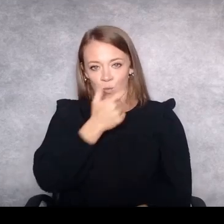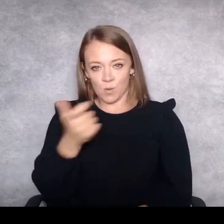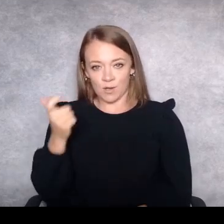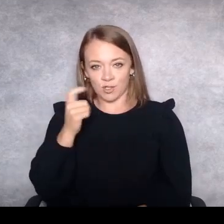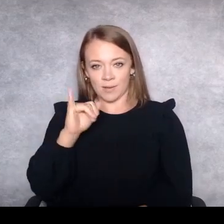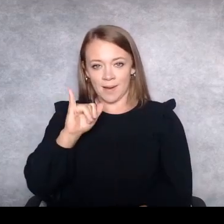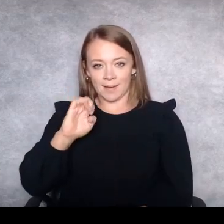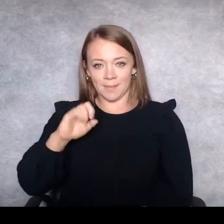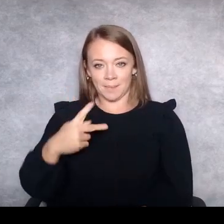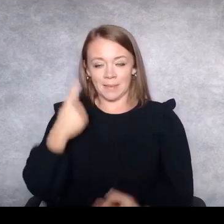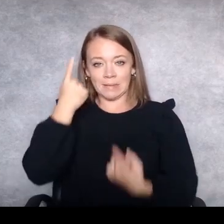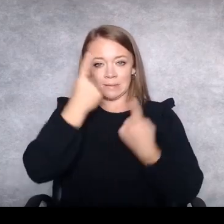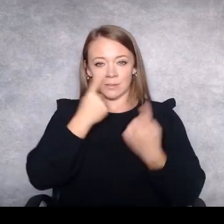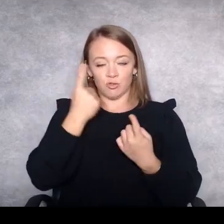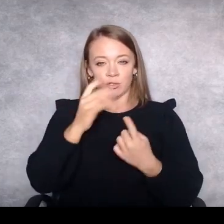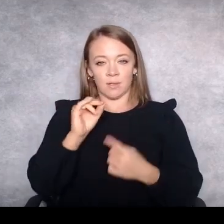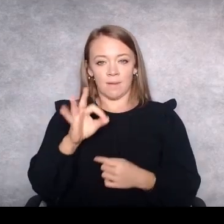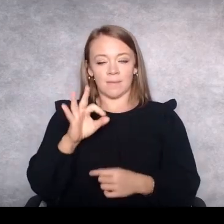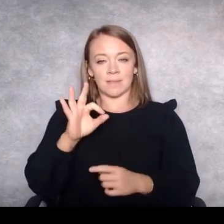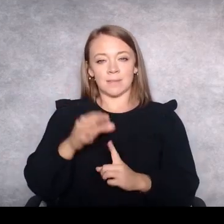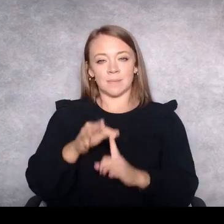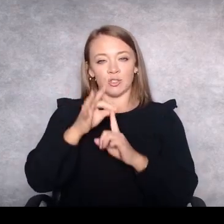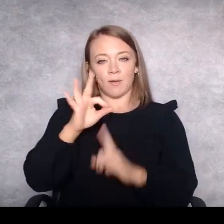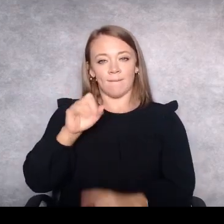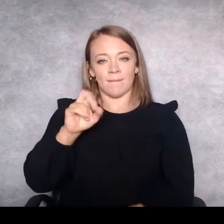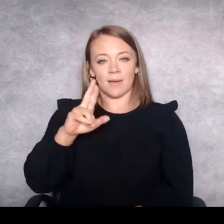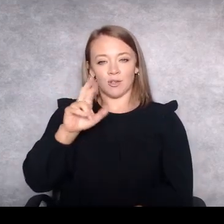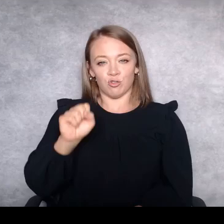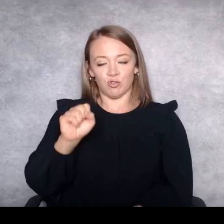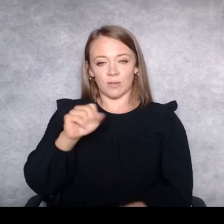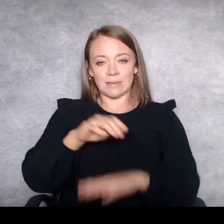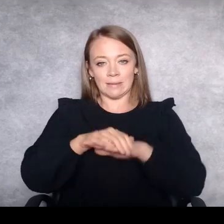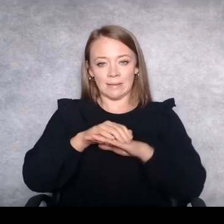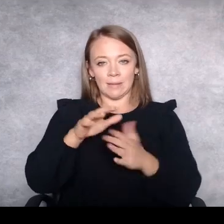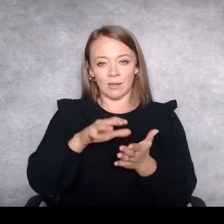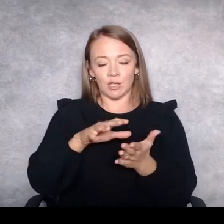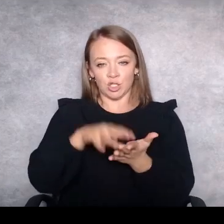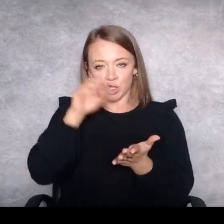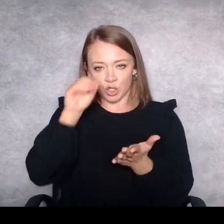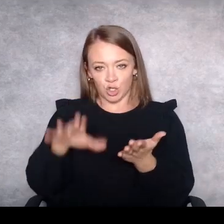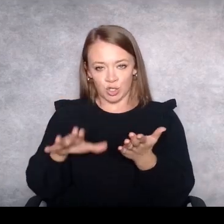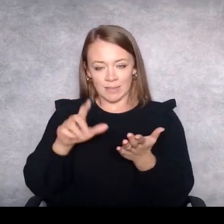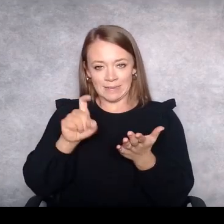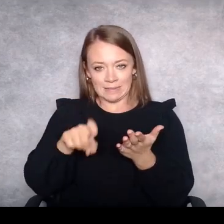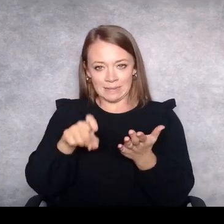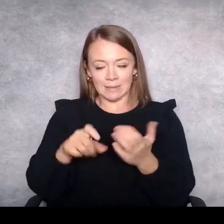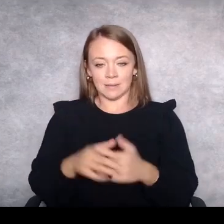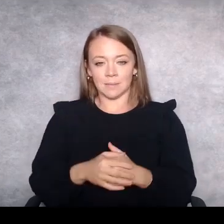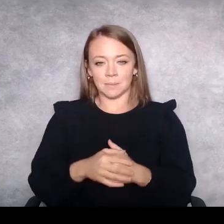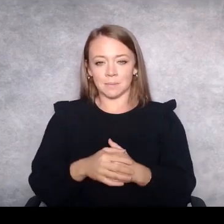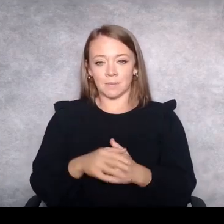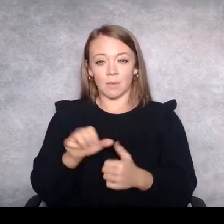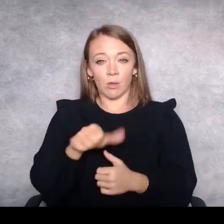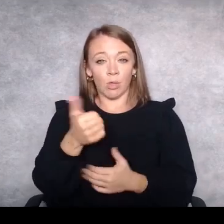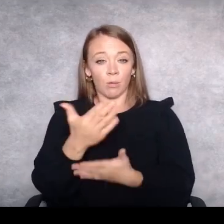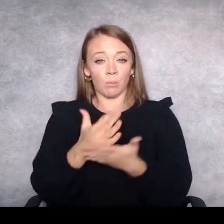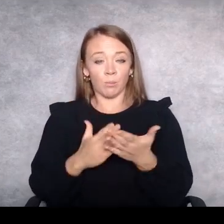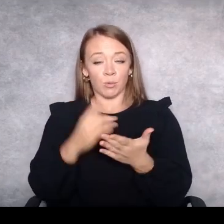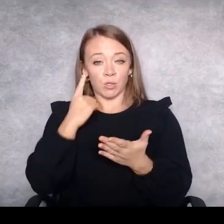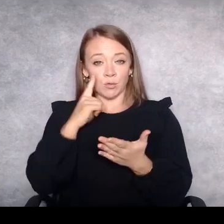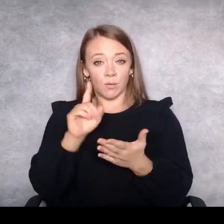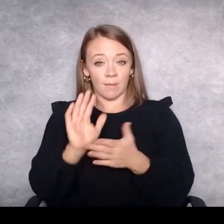Thank you for watching the IEP Consideration of Special Factors, English Learner Needs. The other parts in the